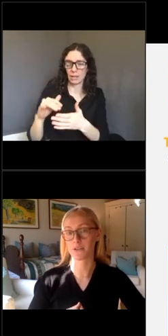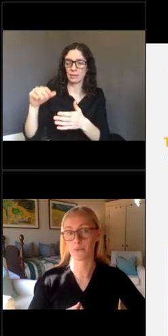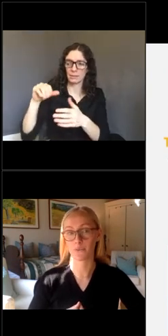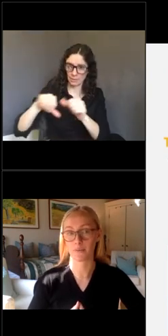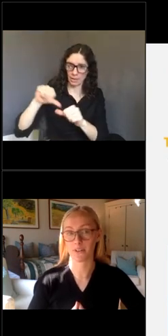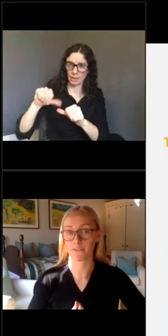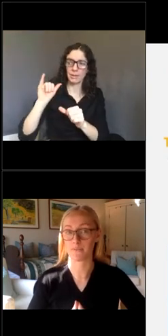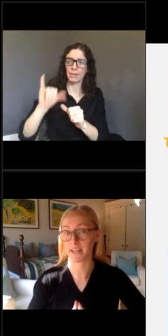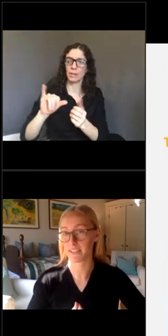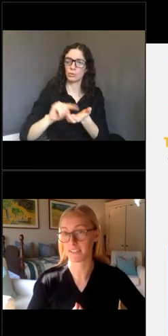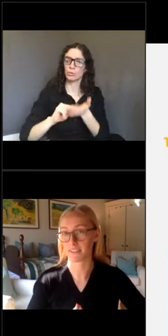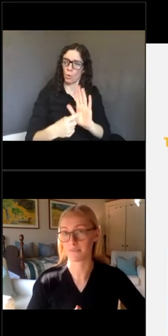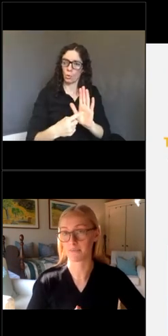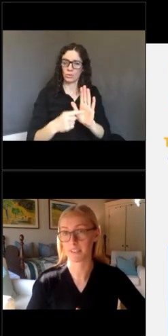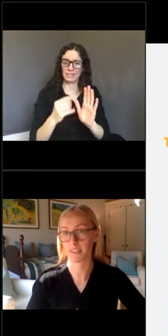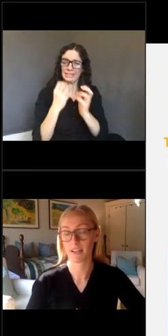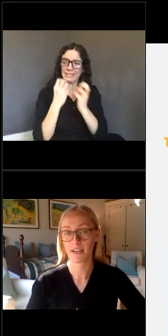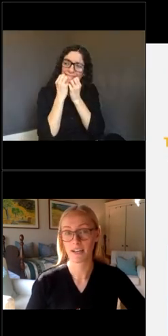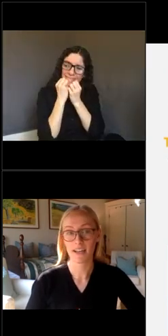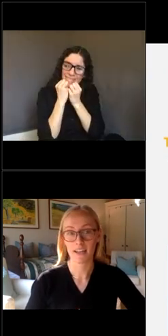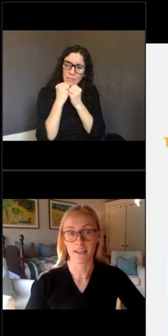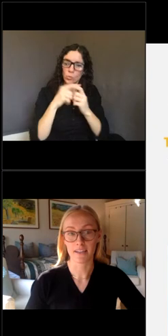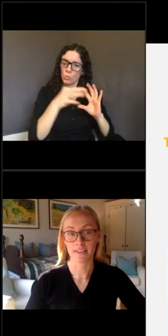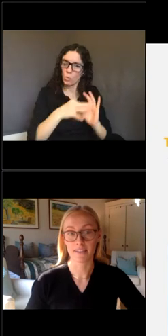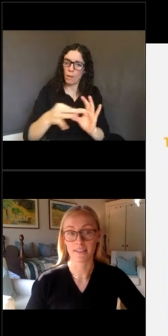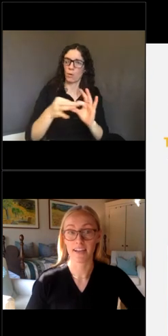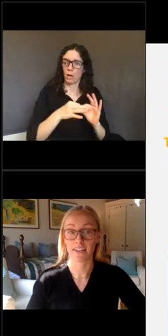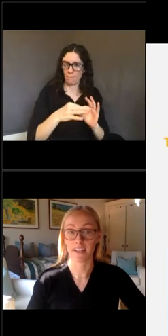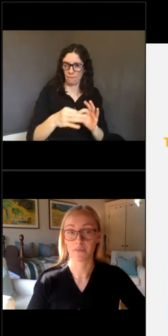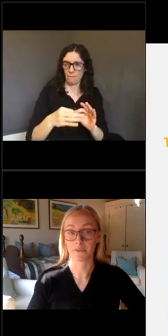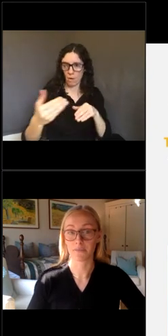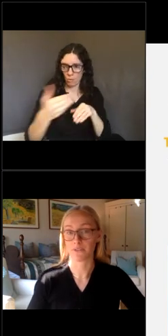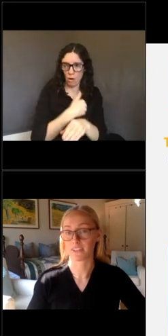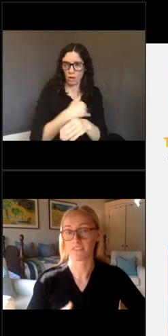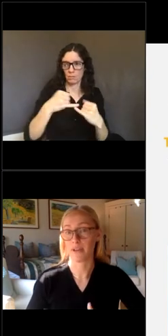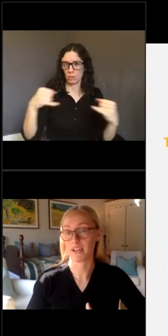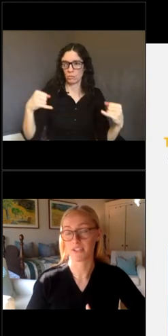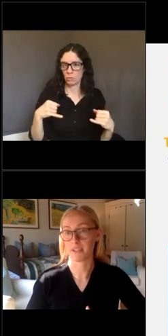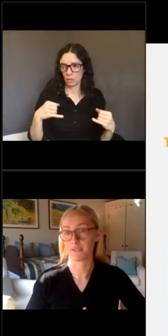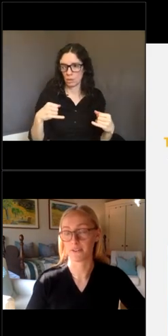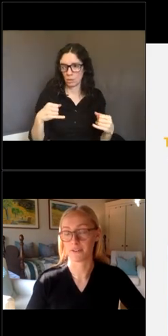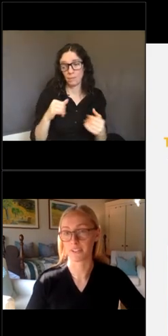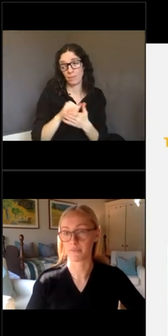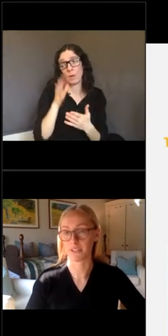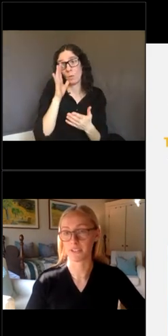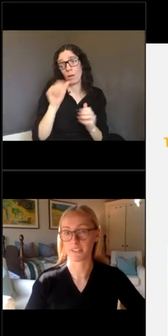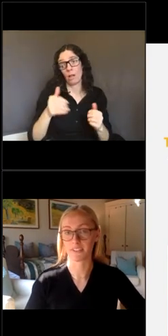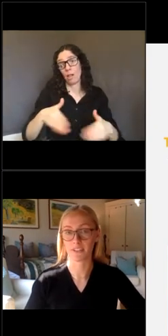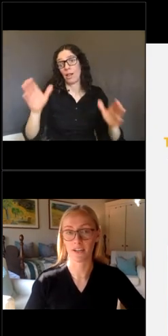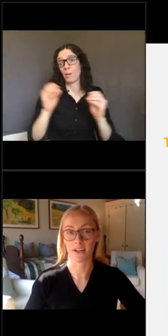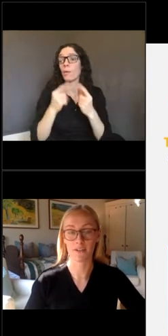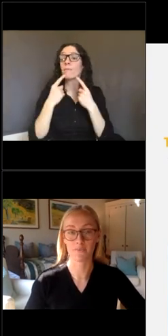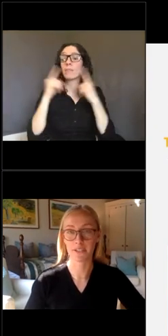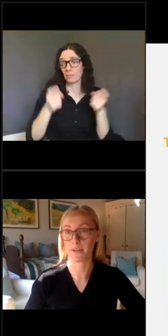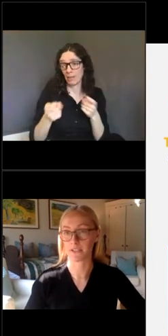cross-boundary cooperative mechanisms, and that enables more effective management for these